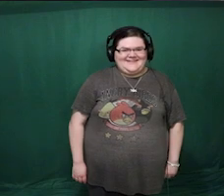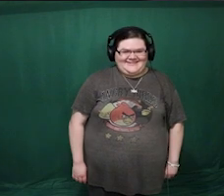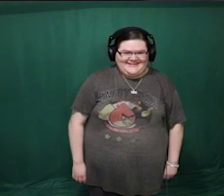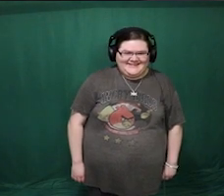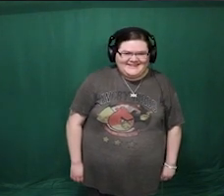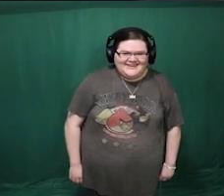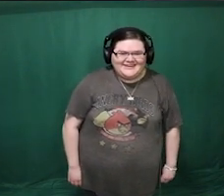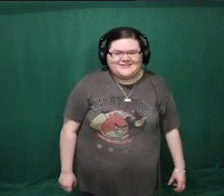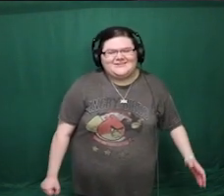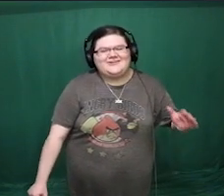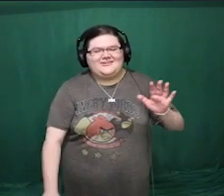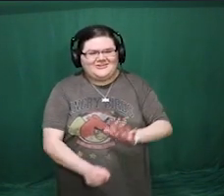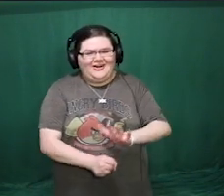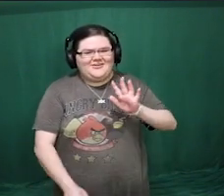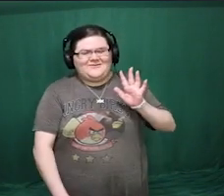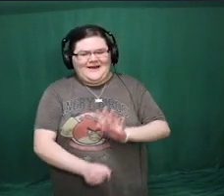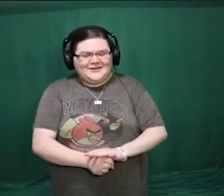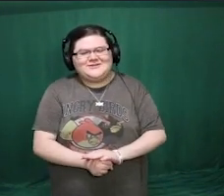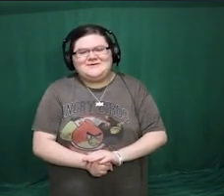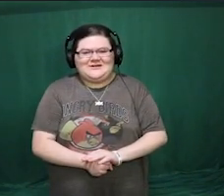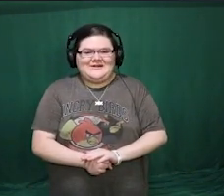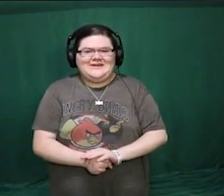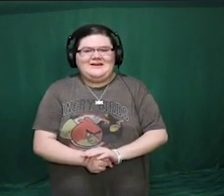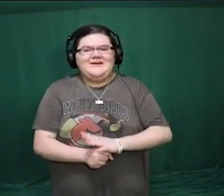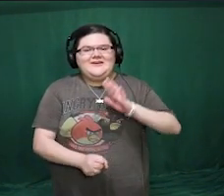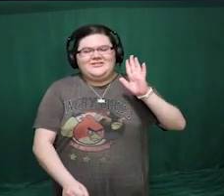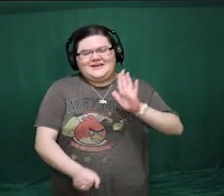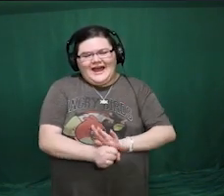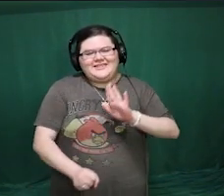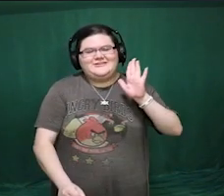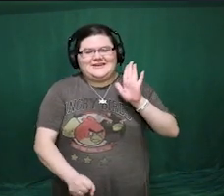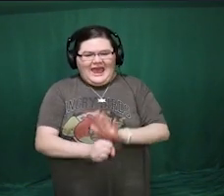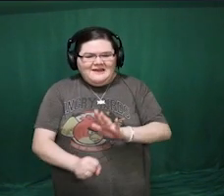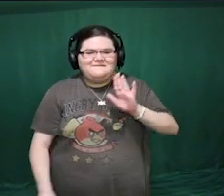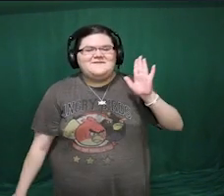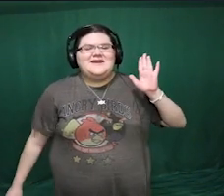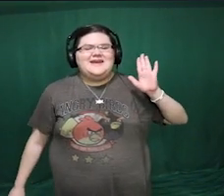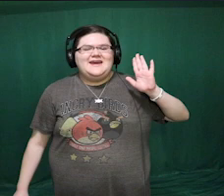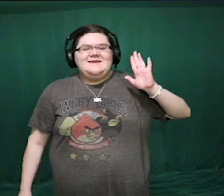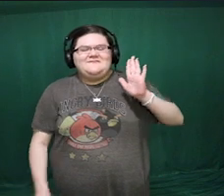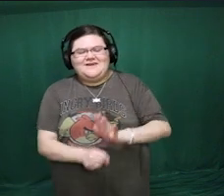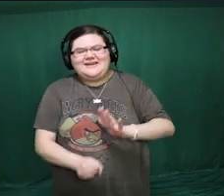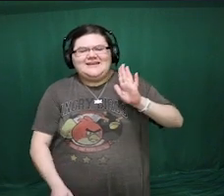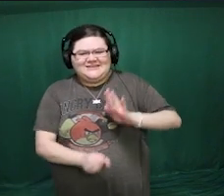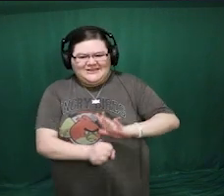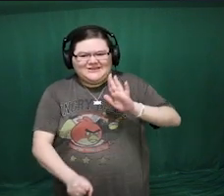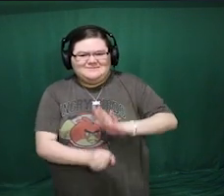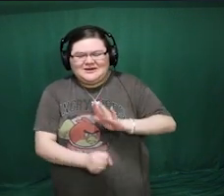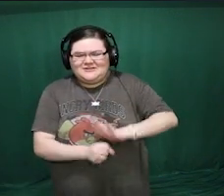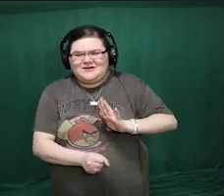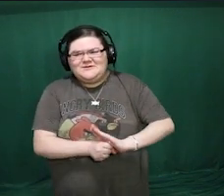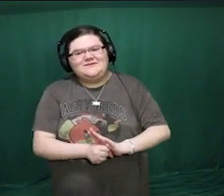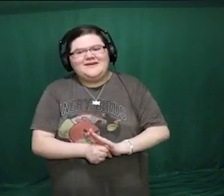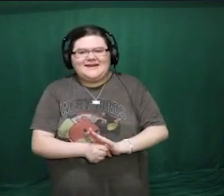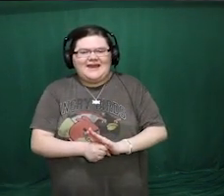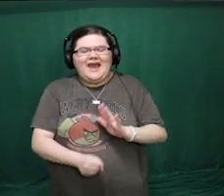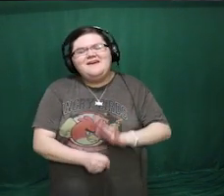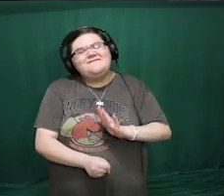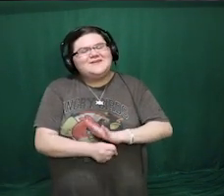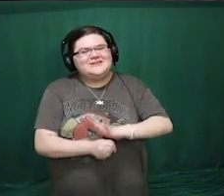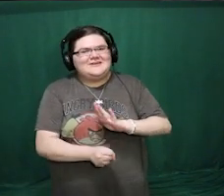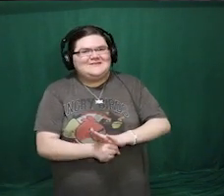I love it. It's because it's got John Ratzenberger in there. The guy that's in every freaking Disney Pixar